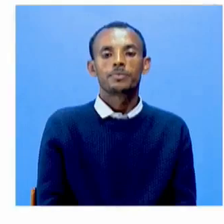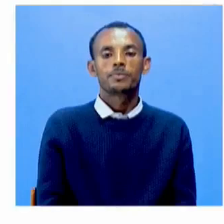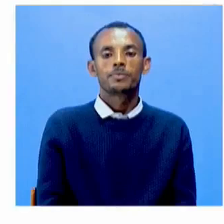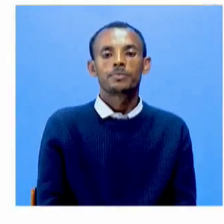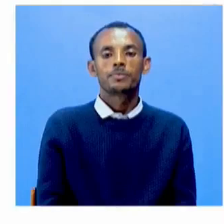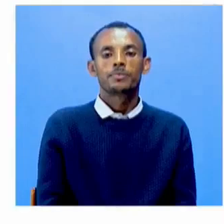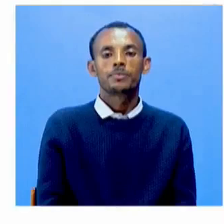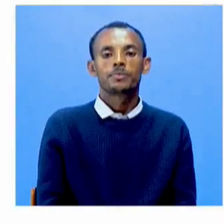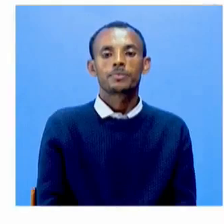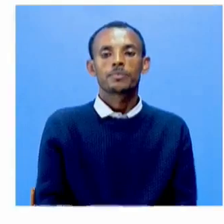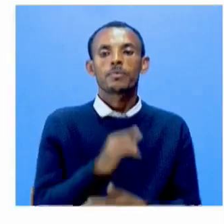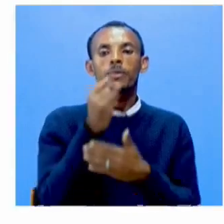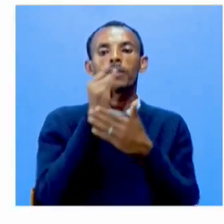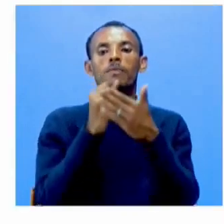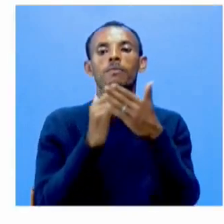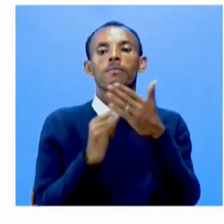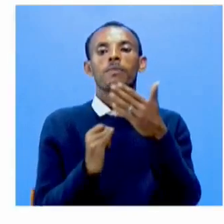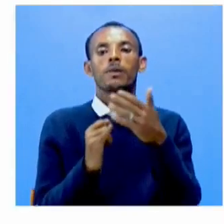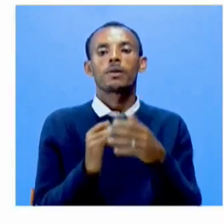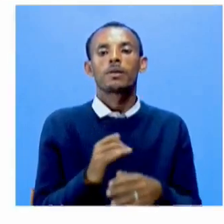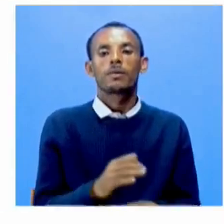Read the figure.